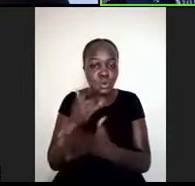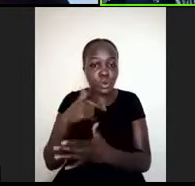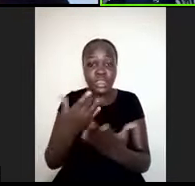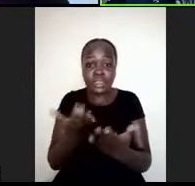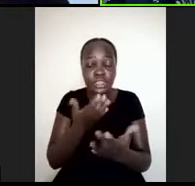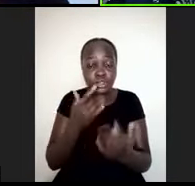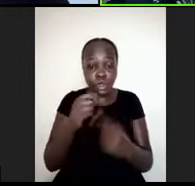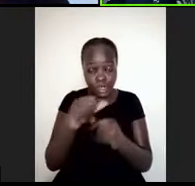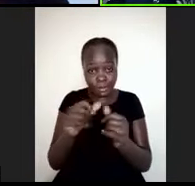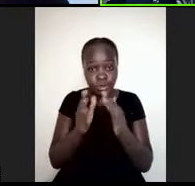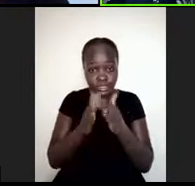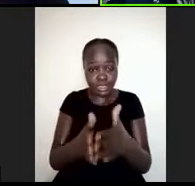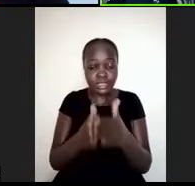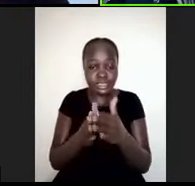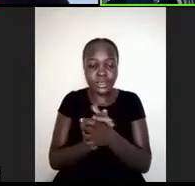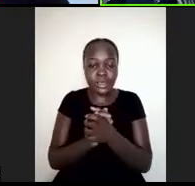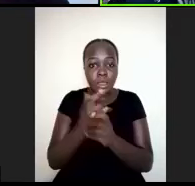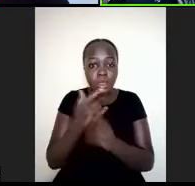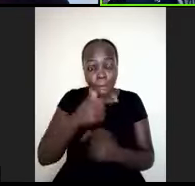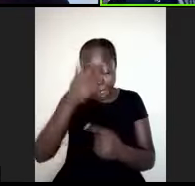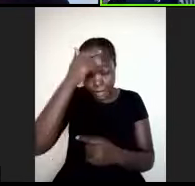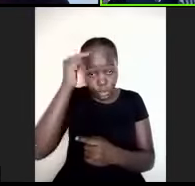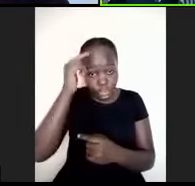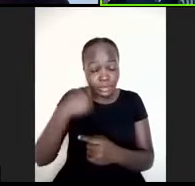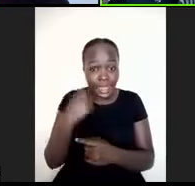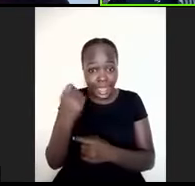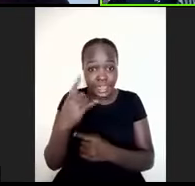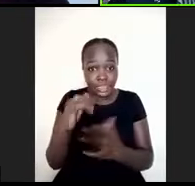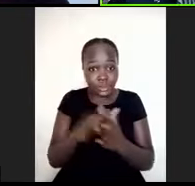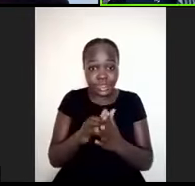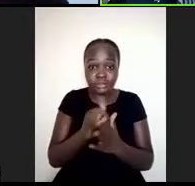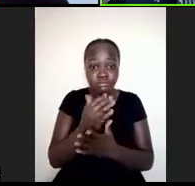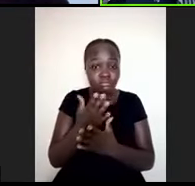Because I realize that they actually don't know.